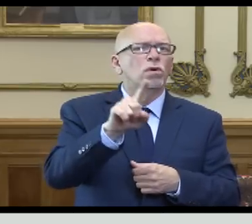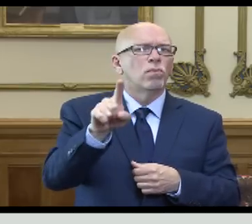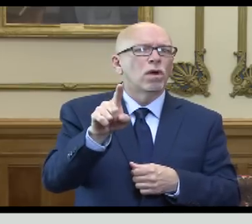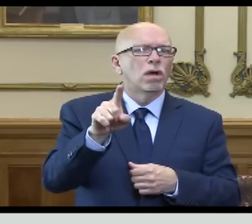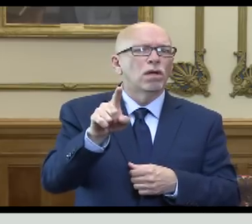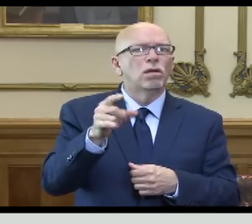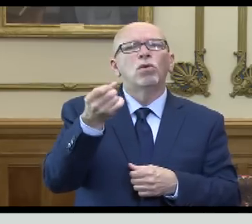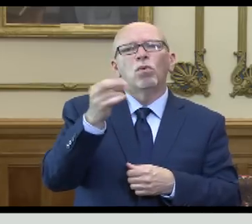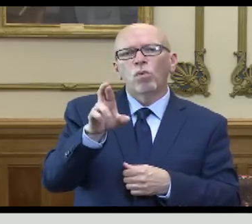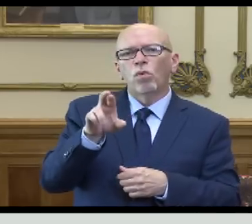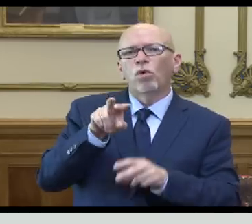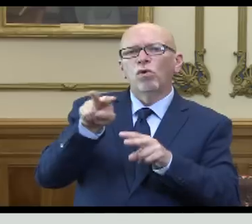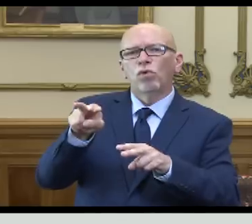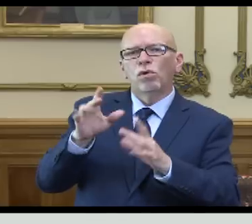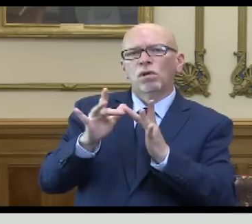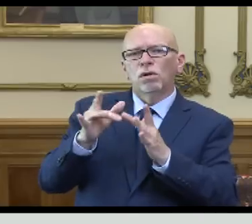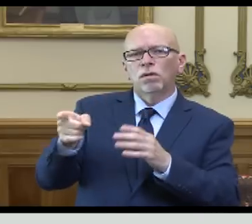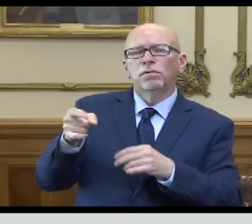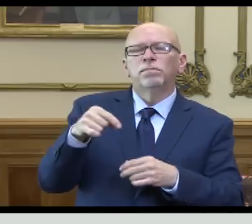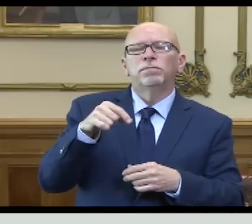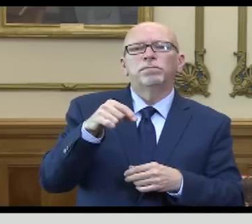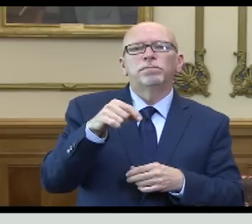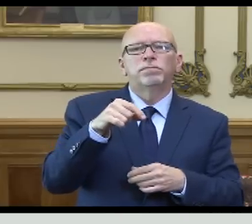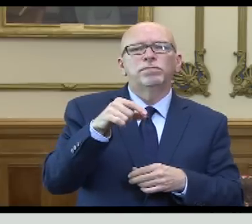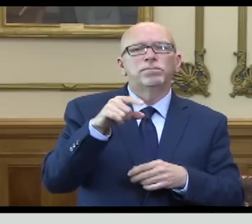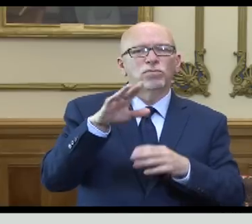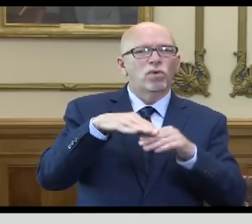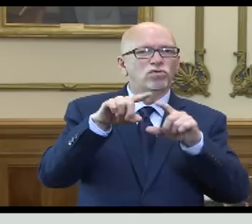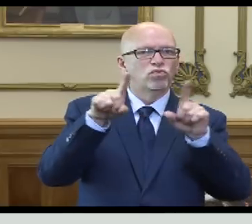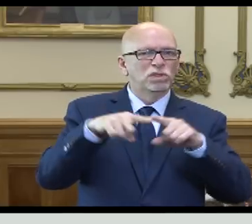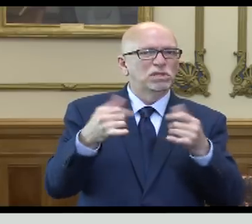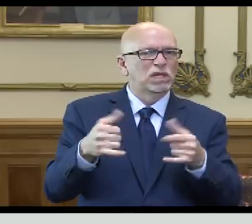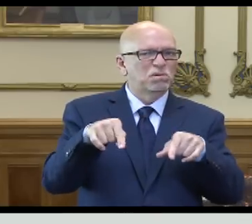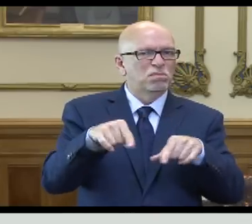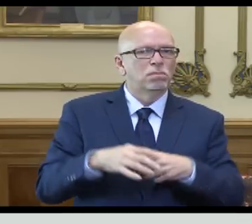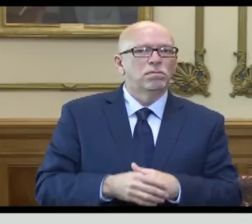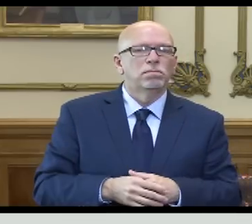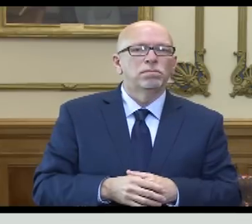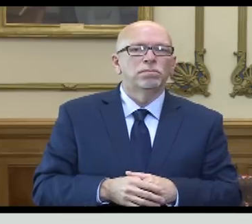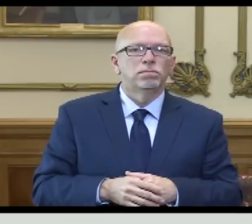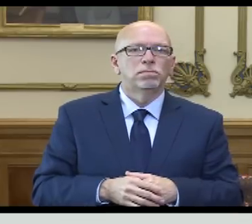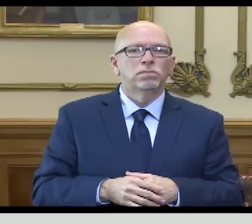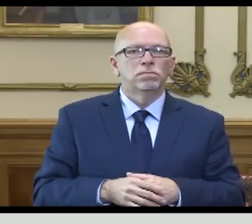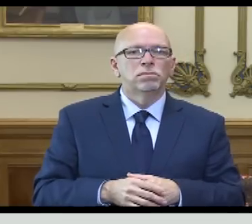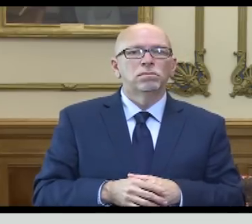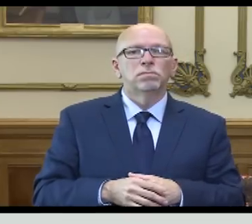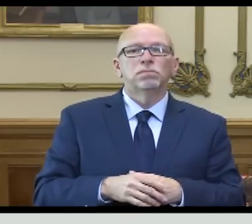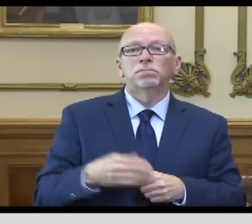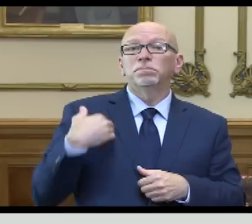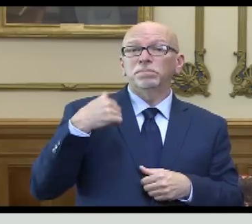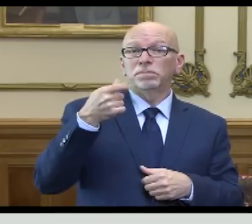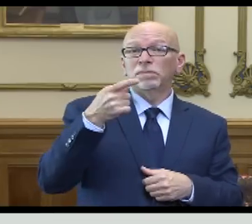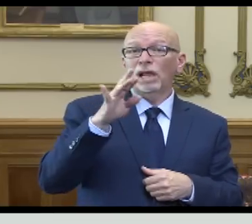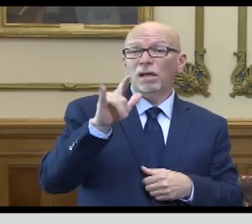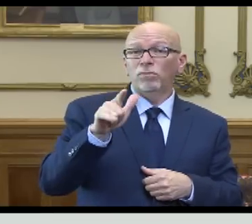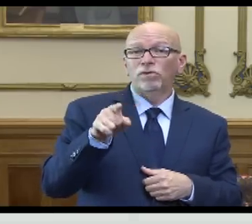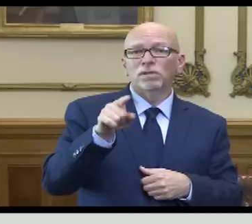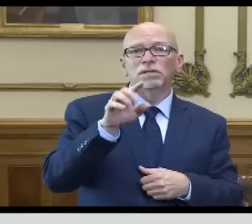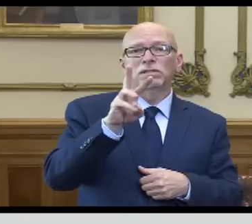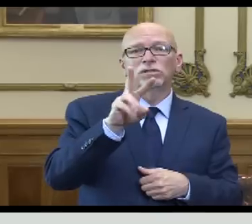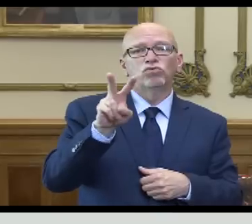211 or visit the website on the screen. In April, 62